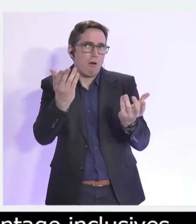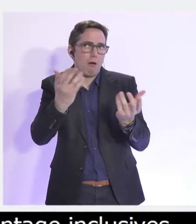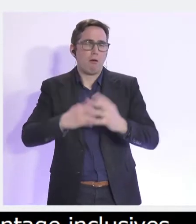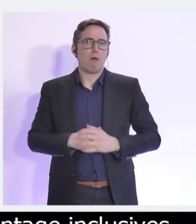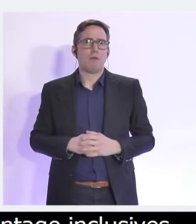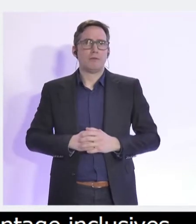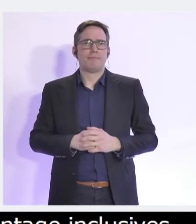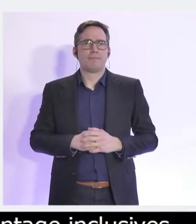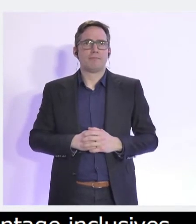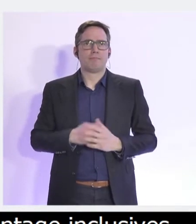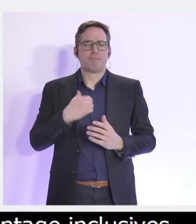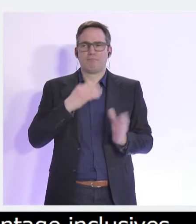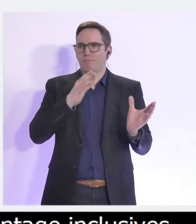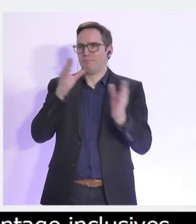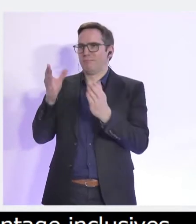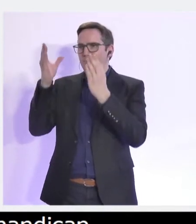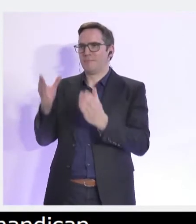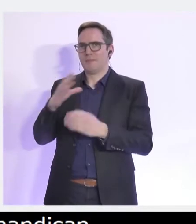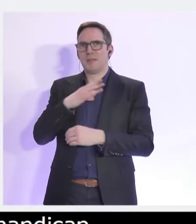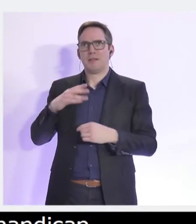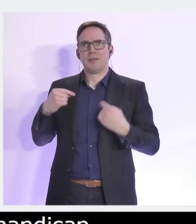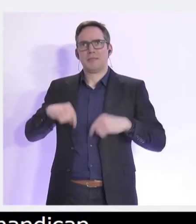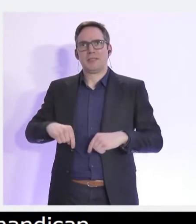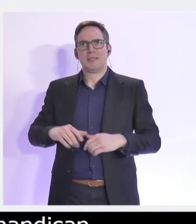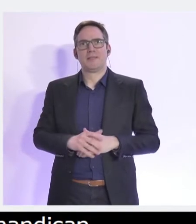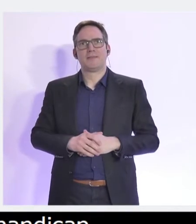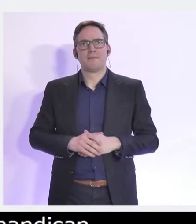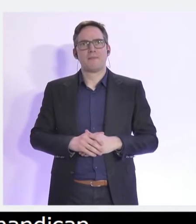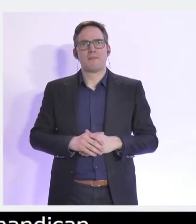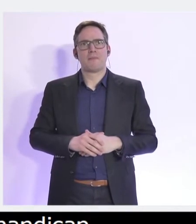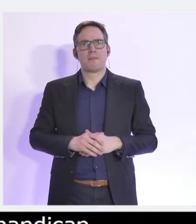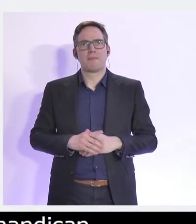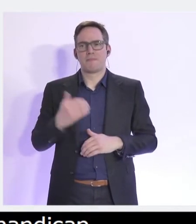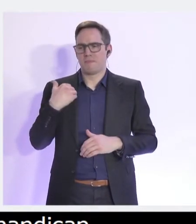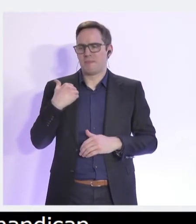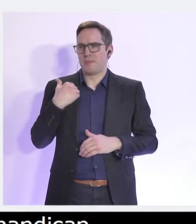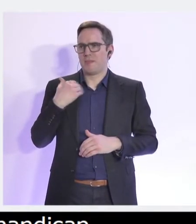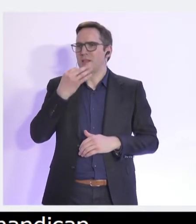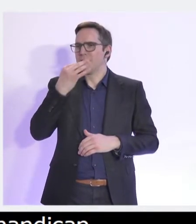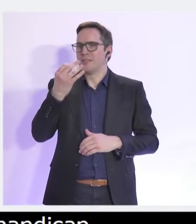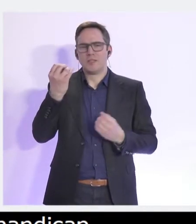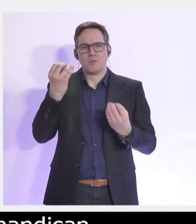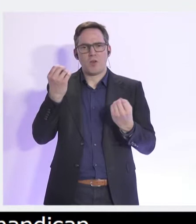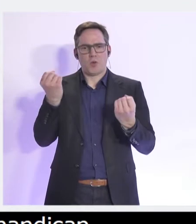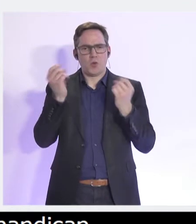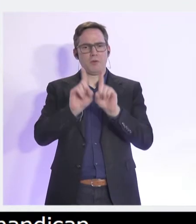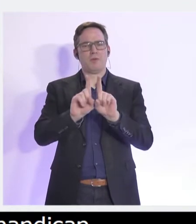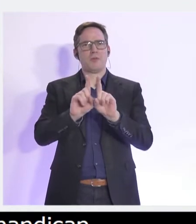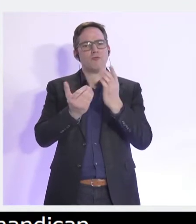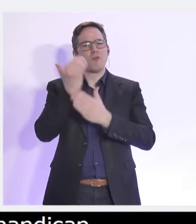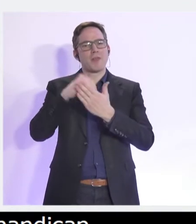French. Vous avez beaucoup. So you talked a lot about Duo Day,